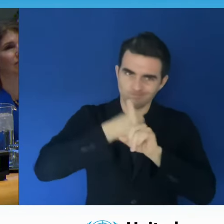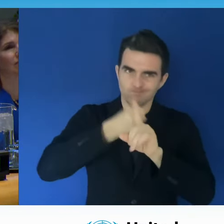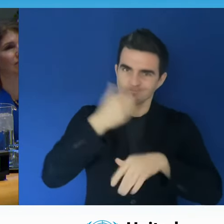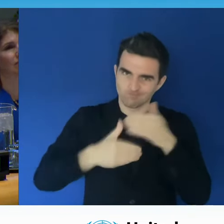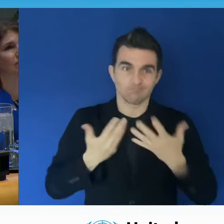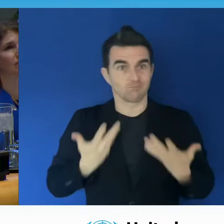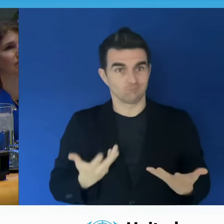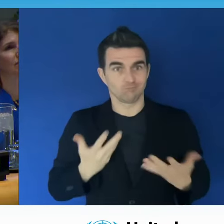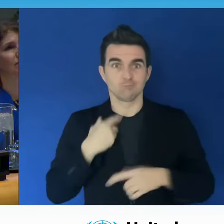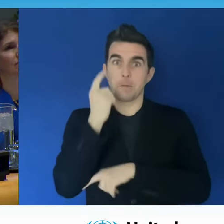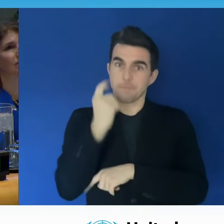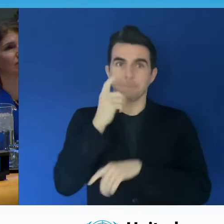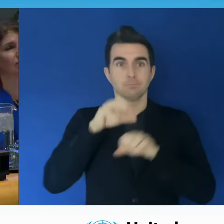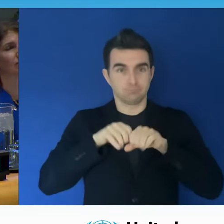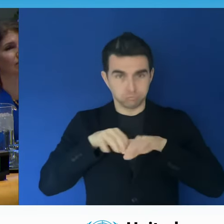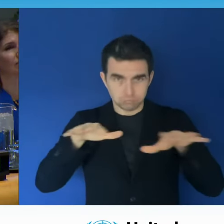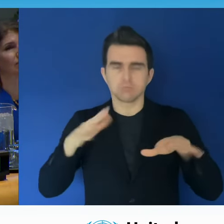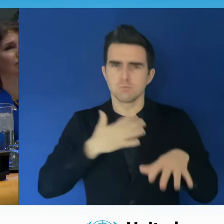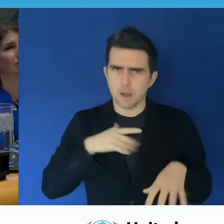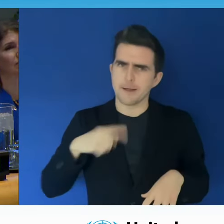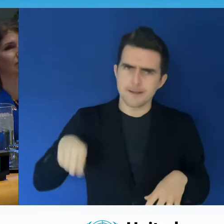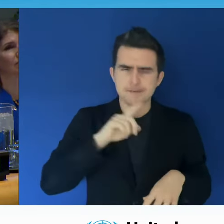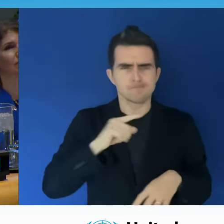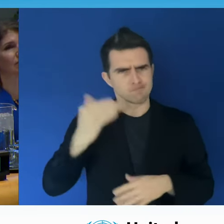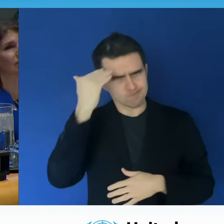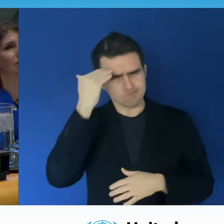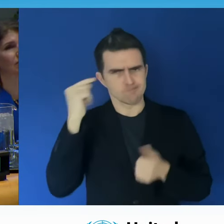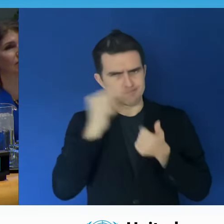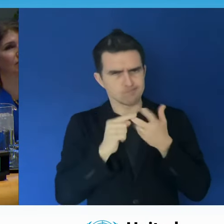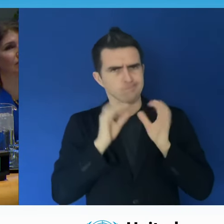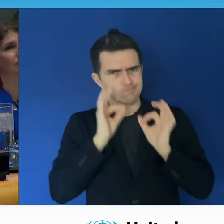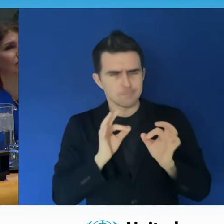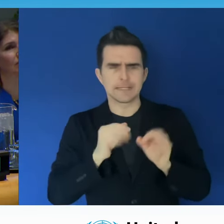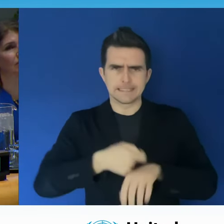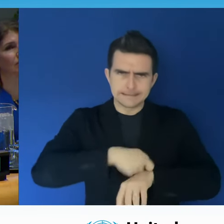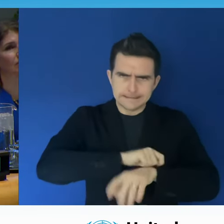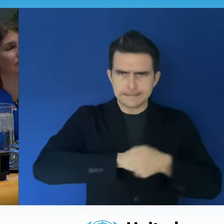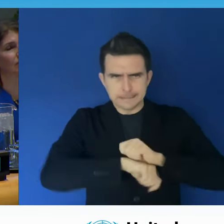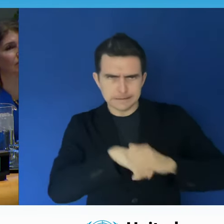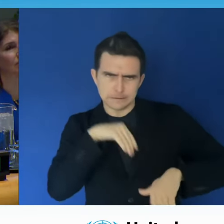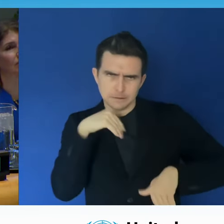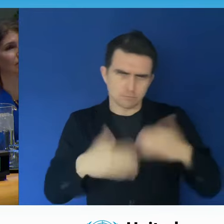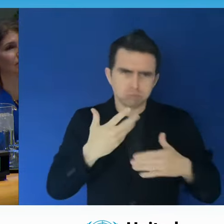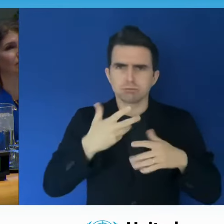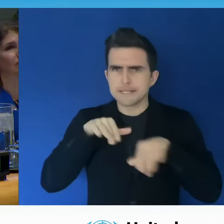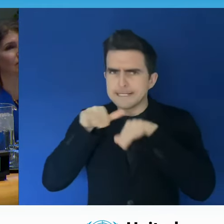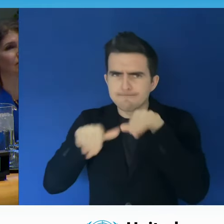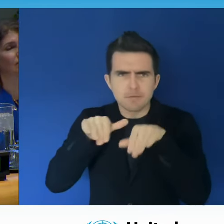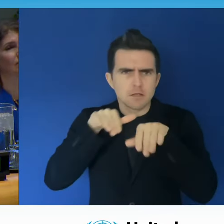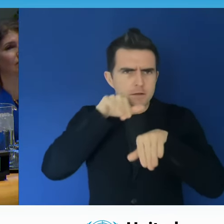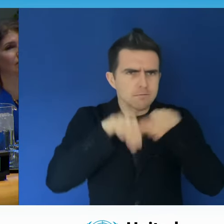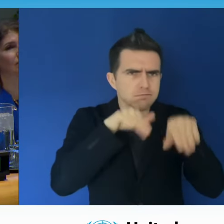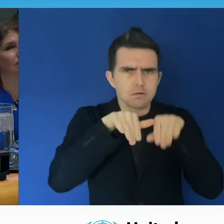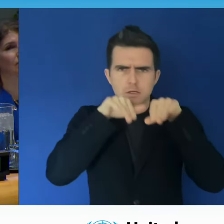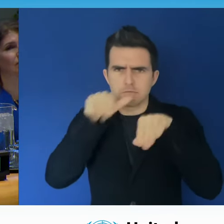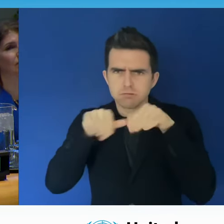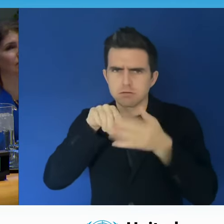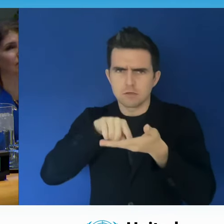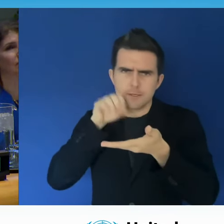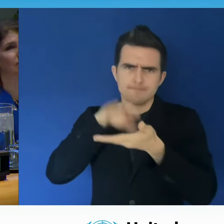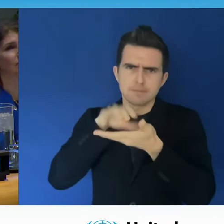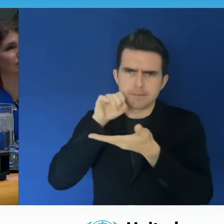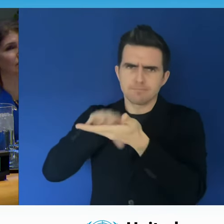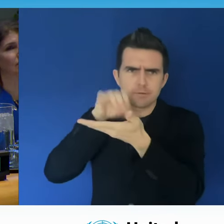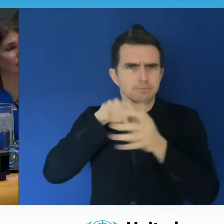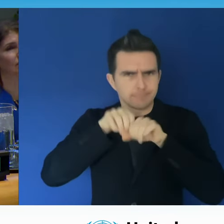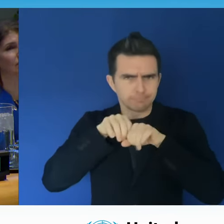by the United Nations Youth Office. Beyond the summit of the future, I salute young people for being on the front lines